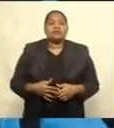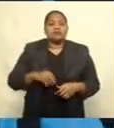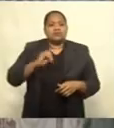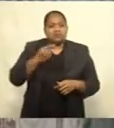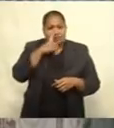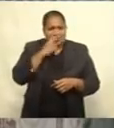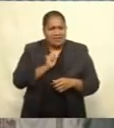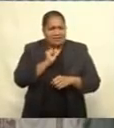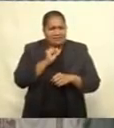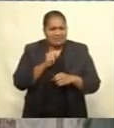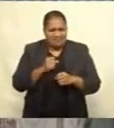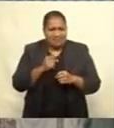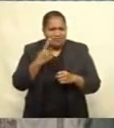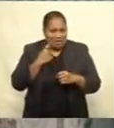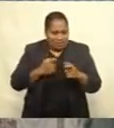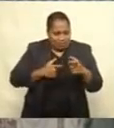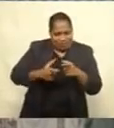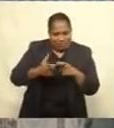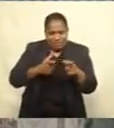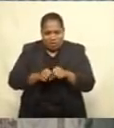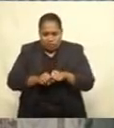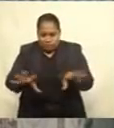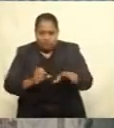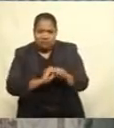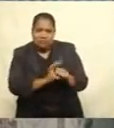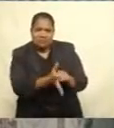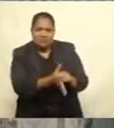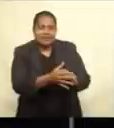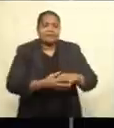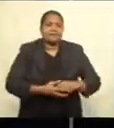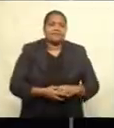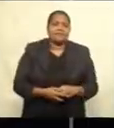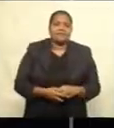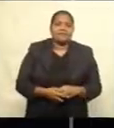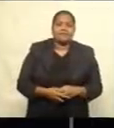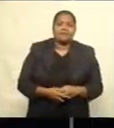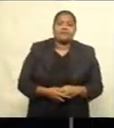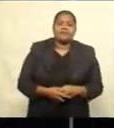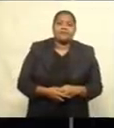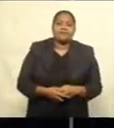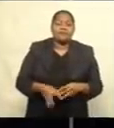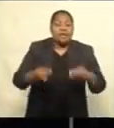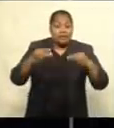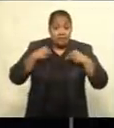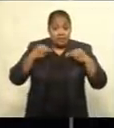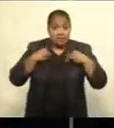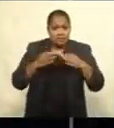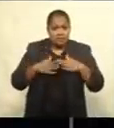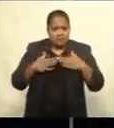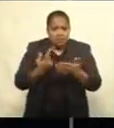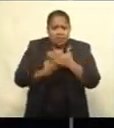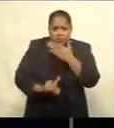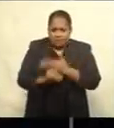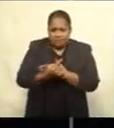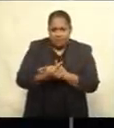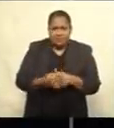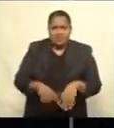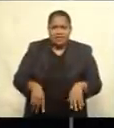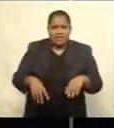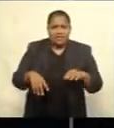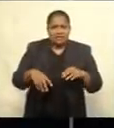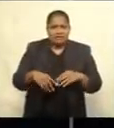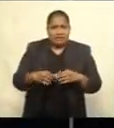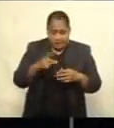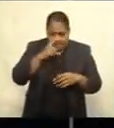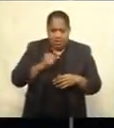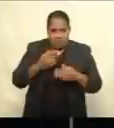COVID-19. Josiah Nanunga, FBC News. Businesses deemed essential can now qualify for